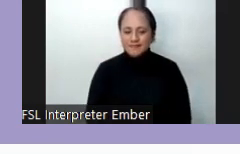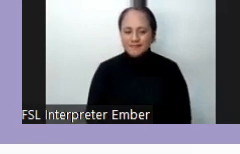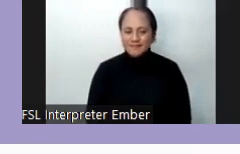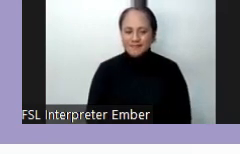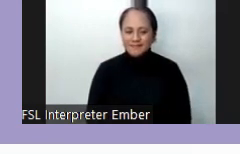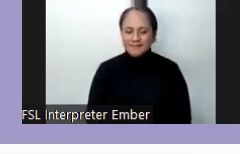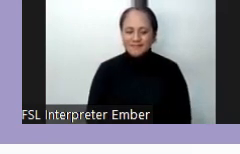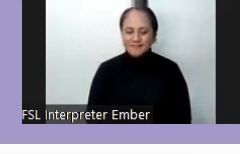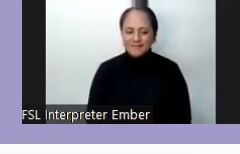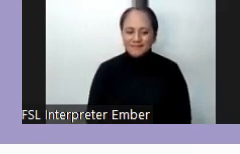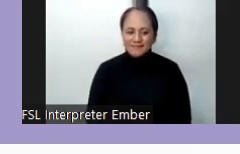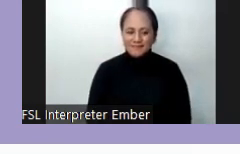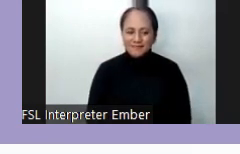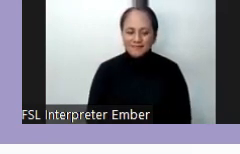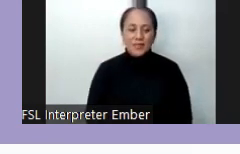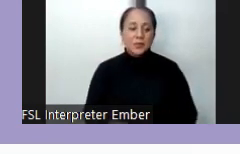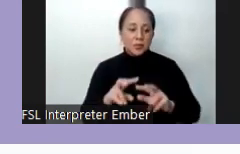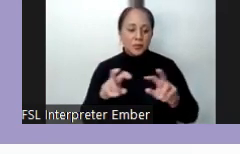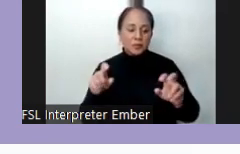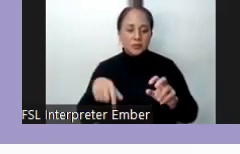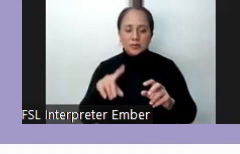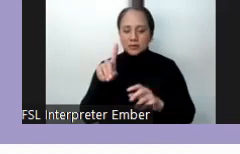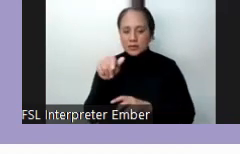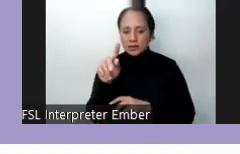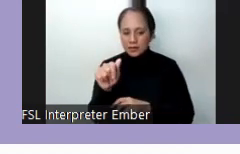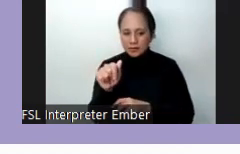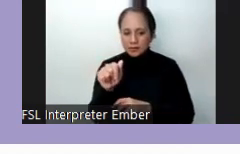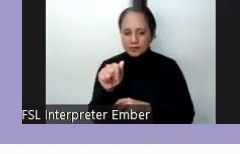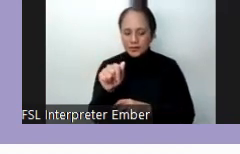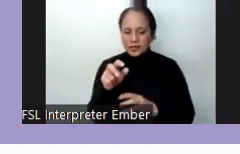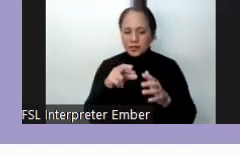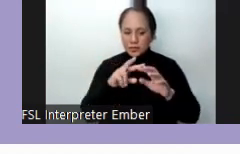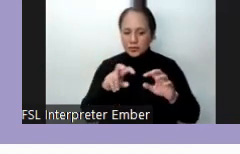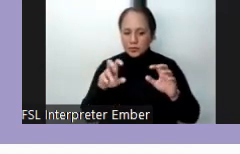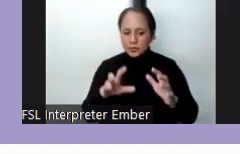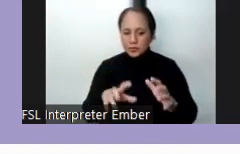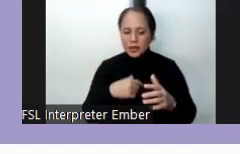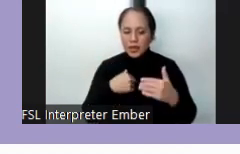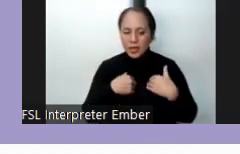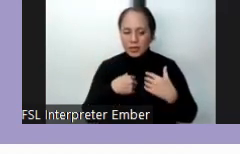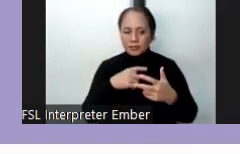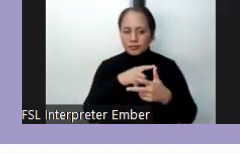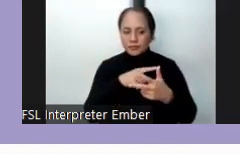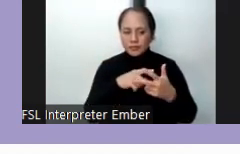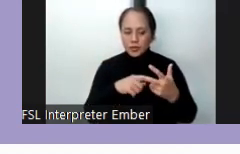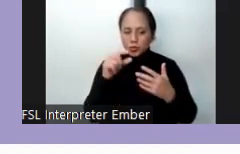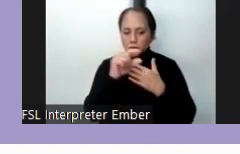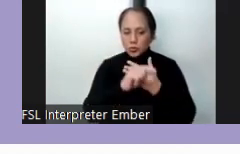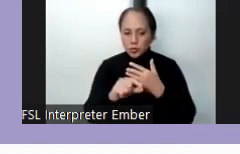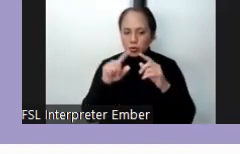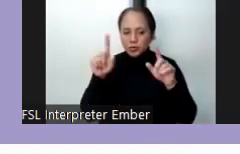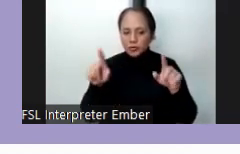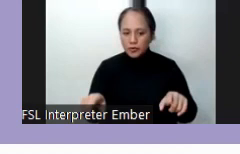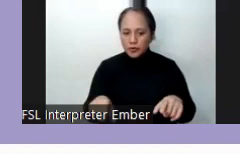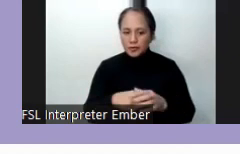For the analysis of data, the researchers extracted and cleaned data from Google Forms and removed